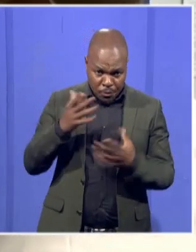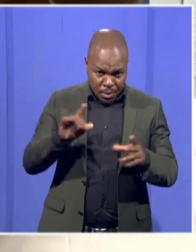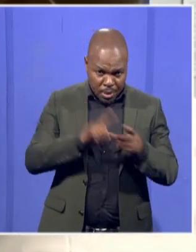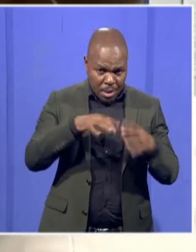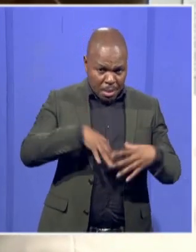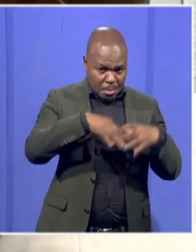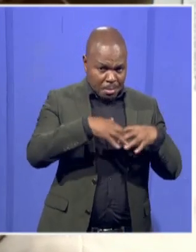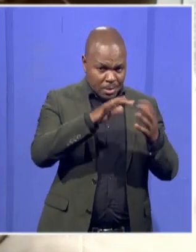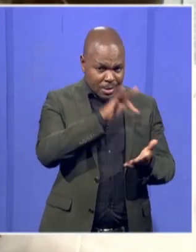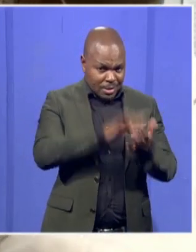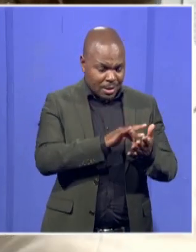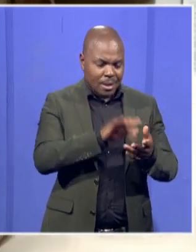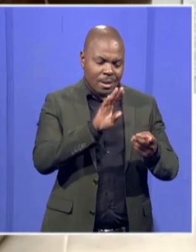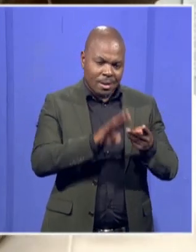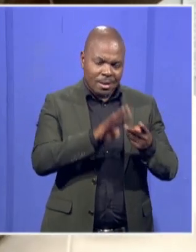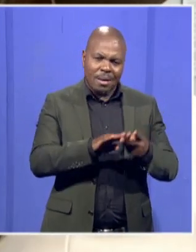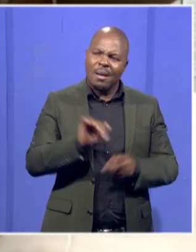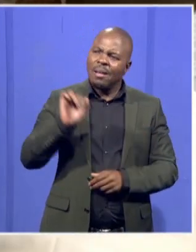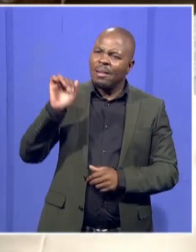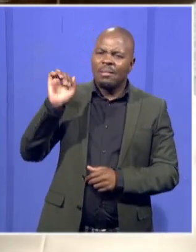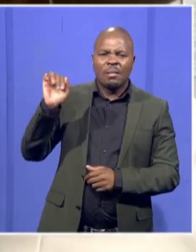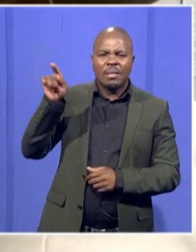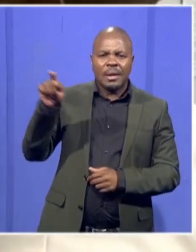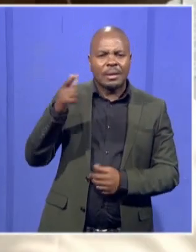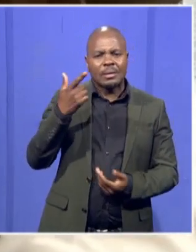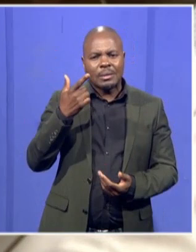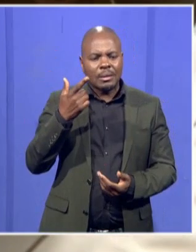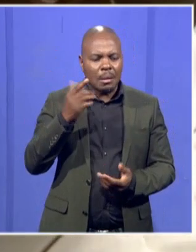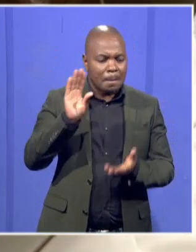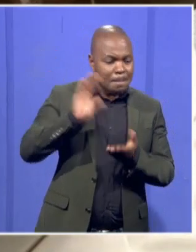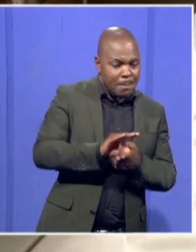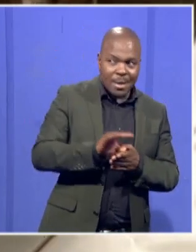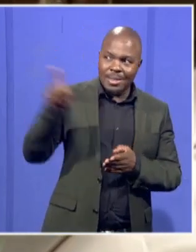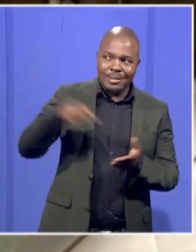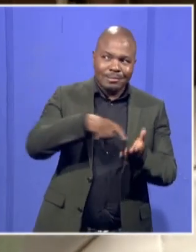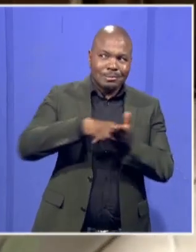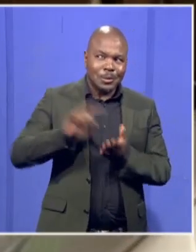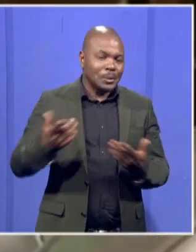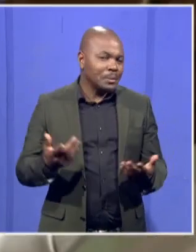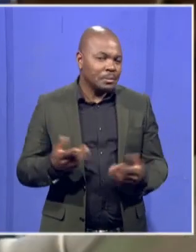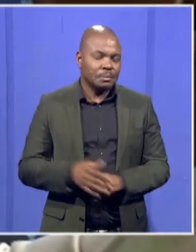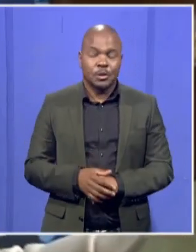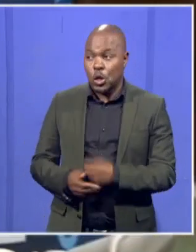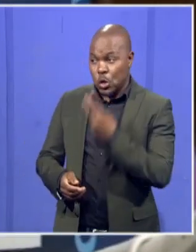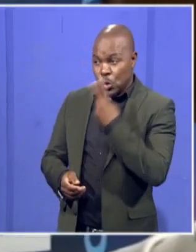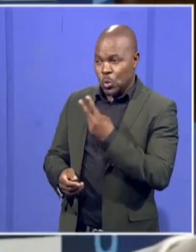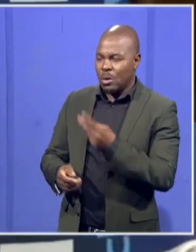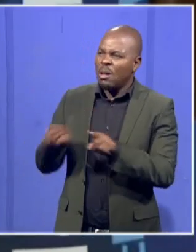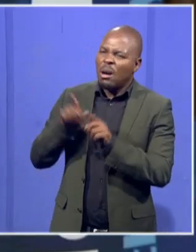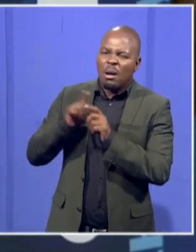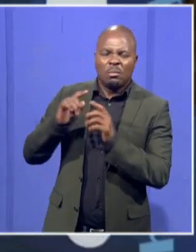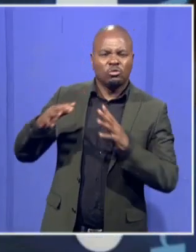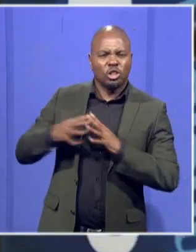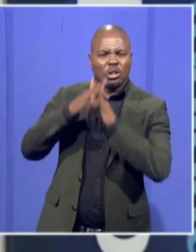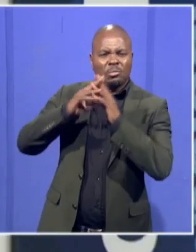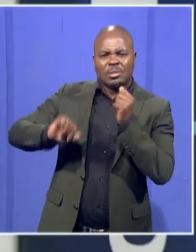establishment of this facility. And also, what do they maybe seek out of this? Look, I think it's a solidarity issue in the